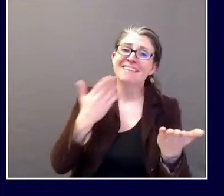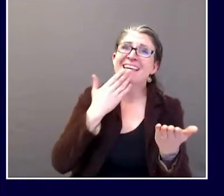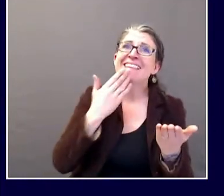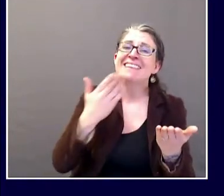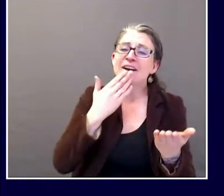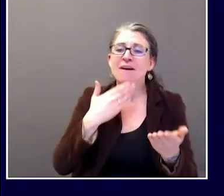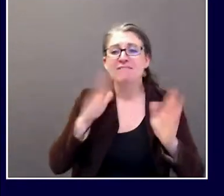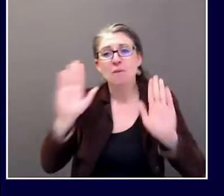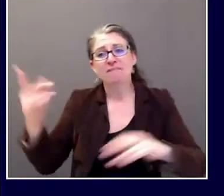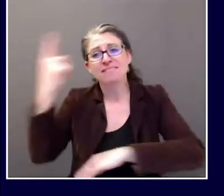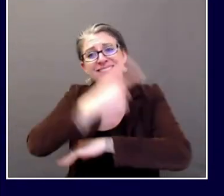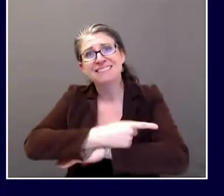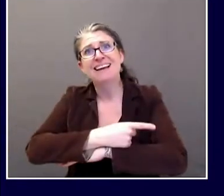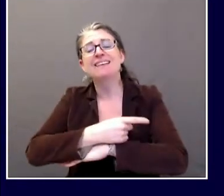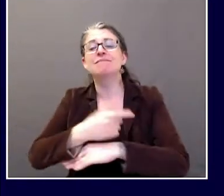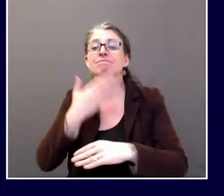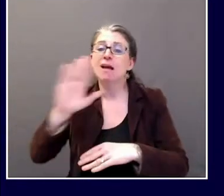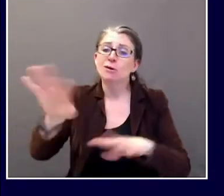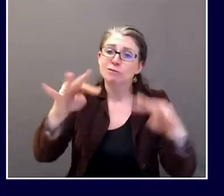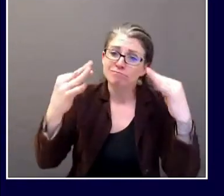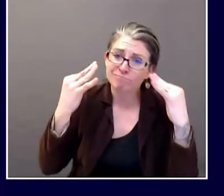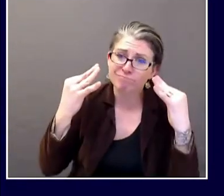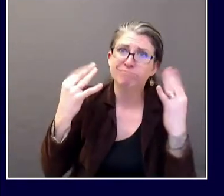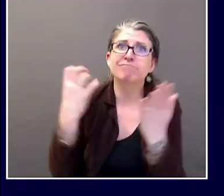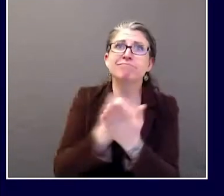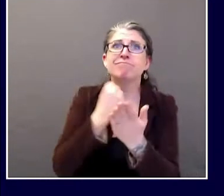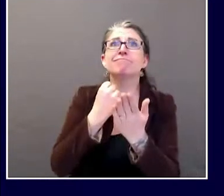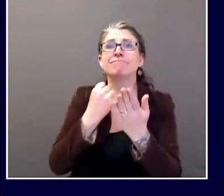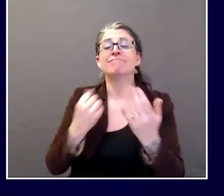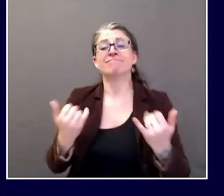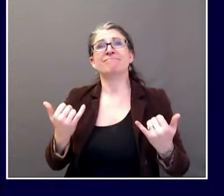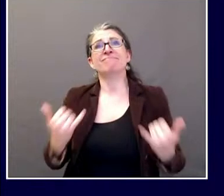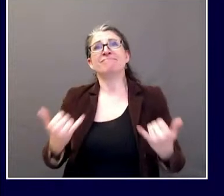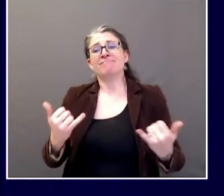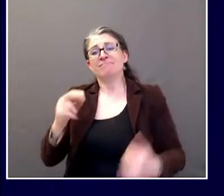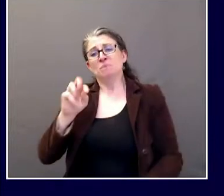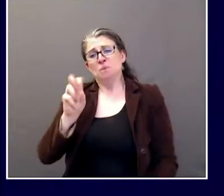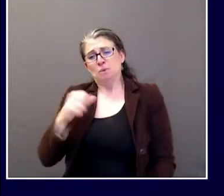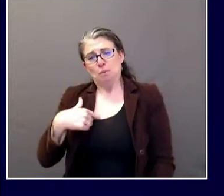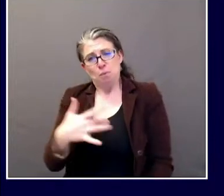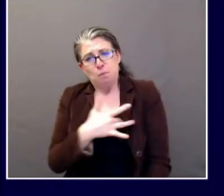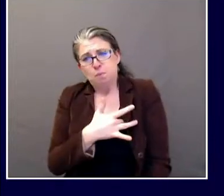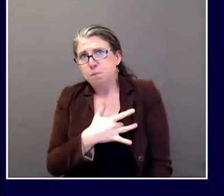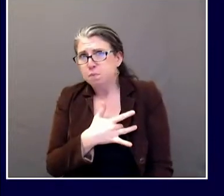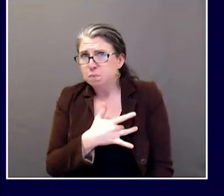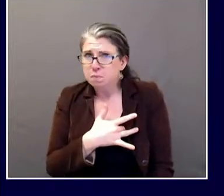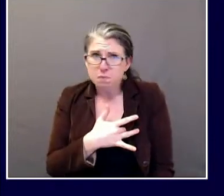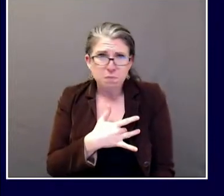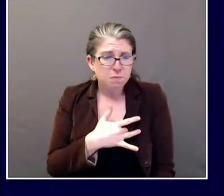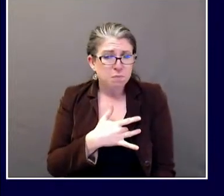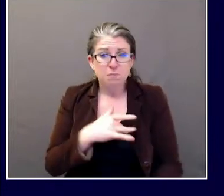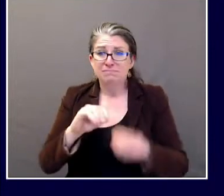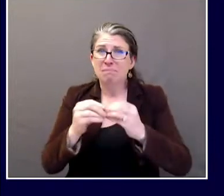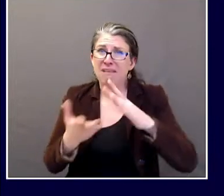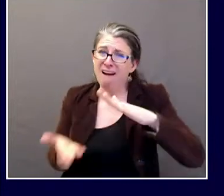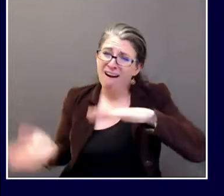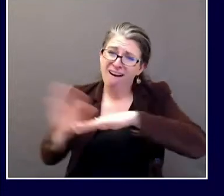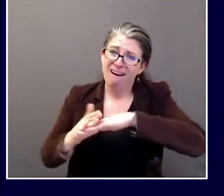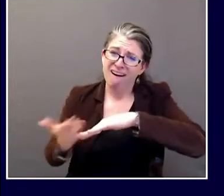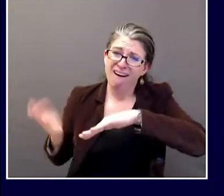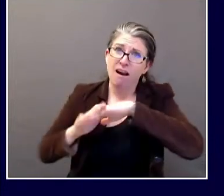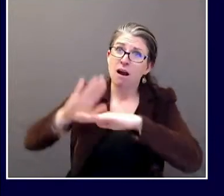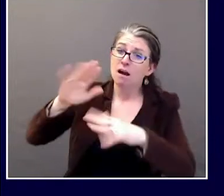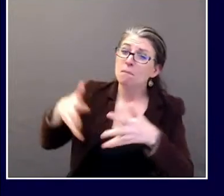afternoon. The news I reported today was not good. The number of deaths continues to go up in the United States, far surpassing what